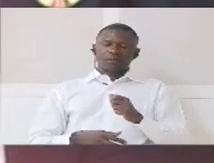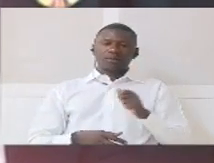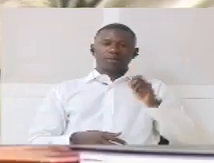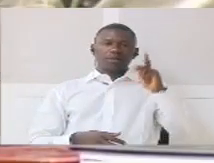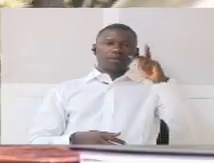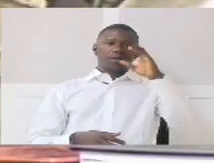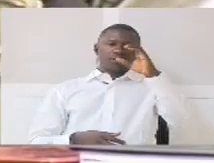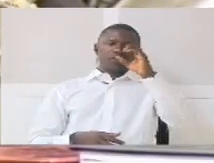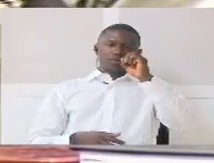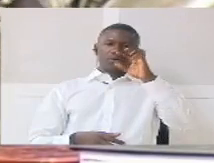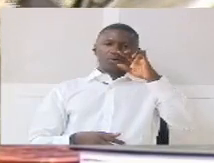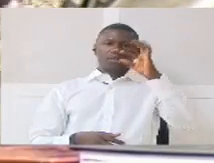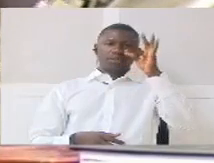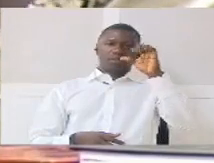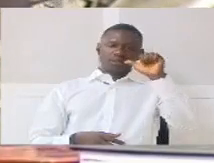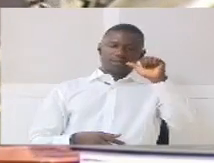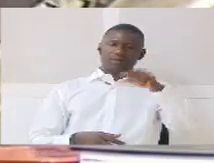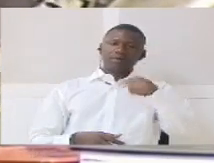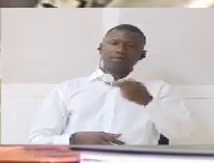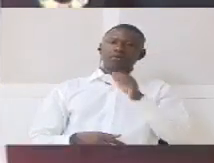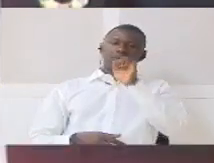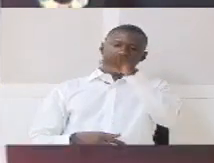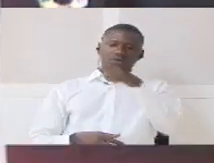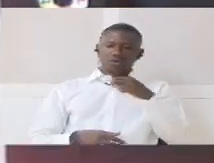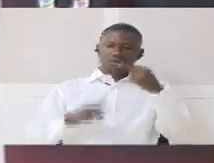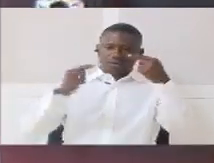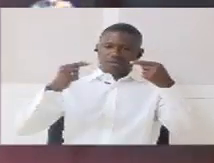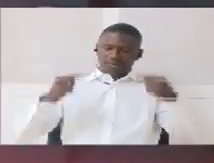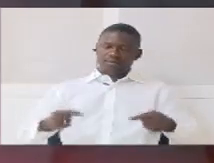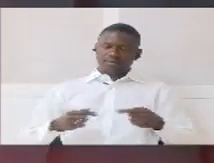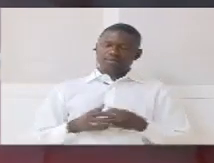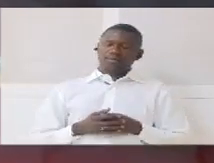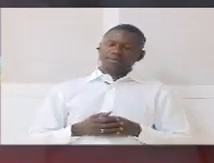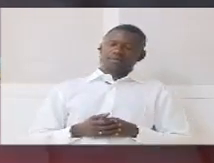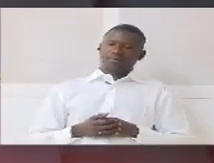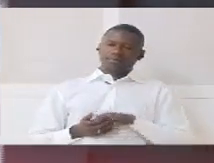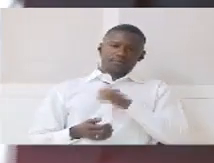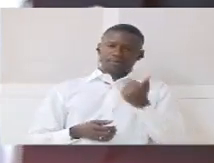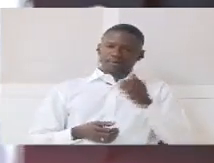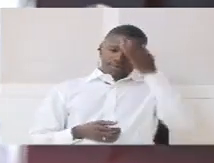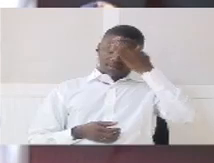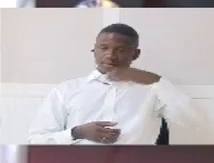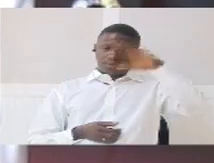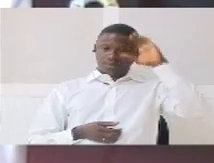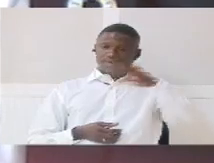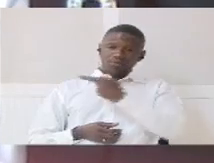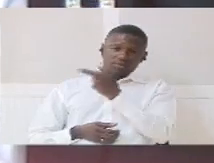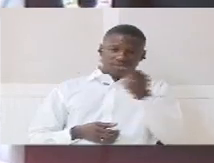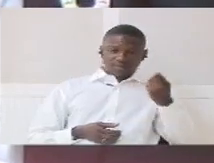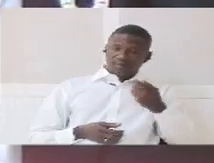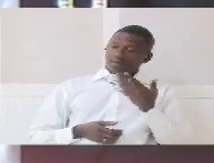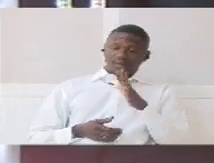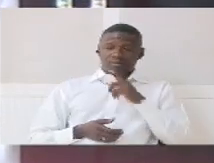your testimony. And commissioners, if you have any questions to ask, please